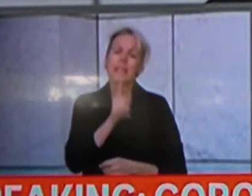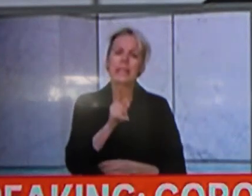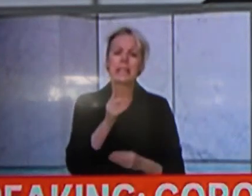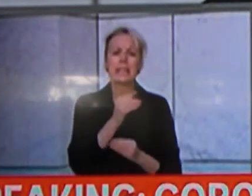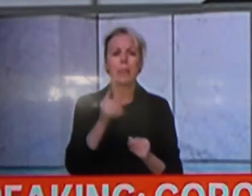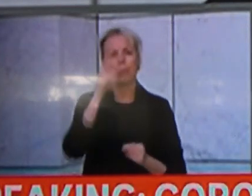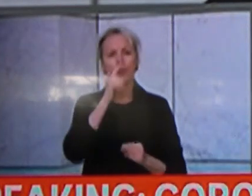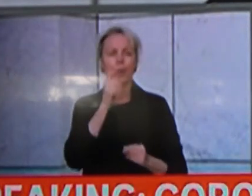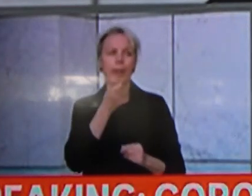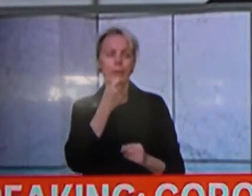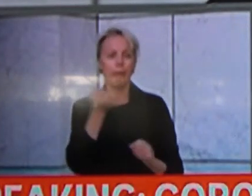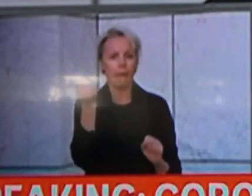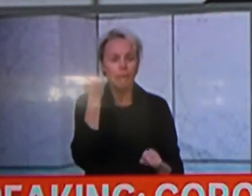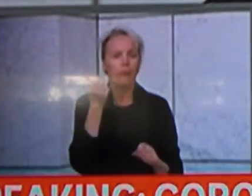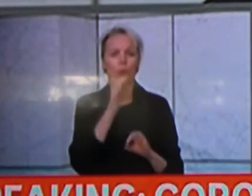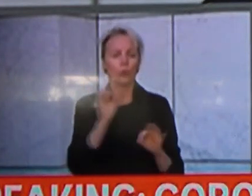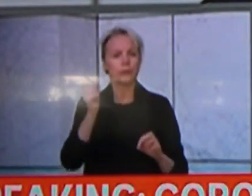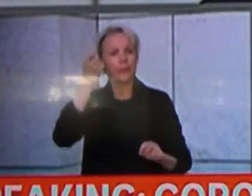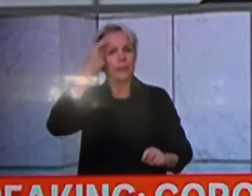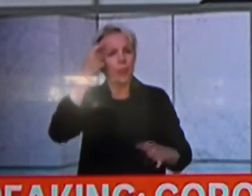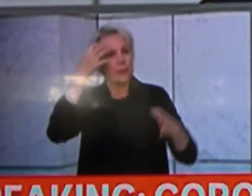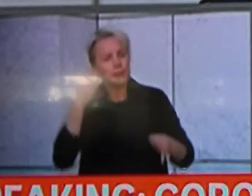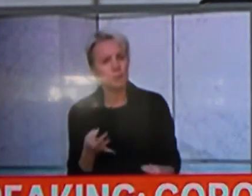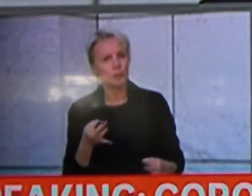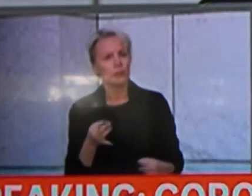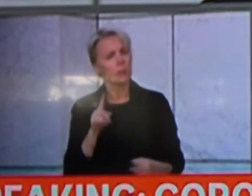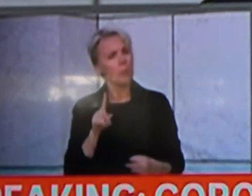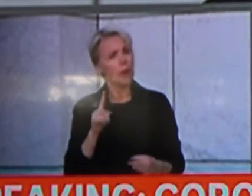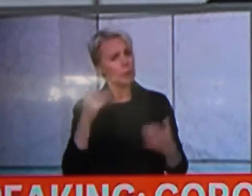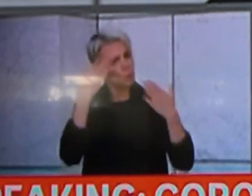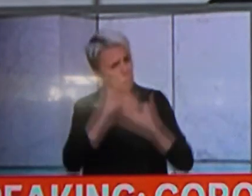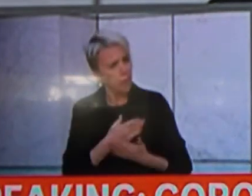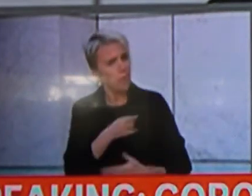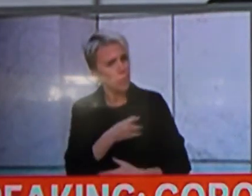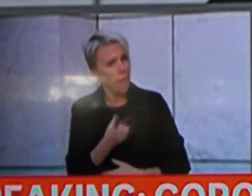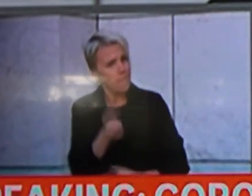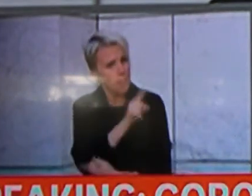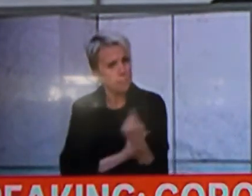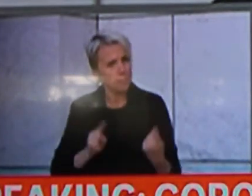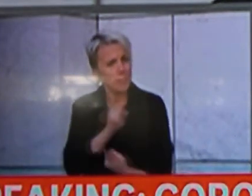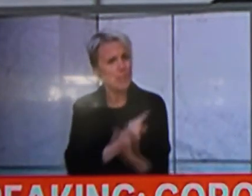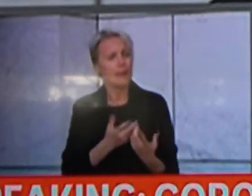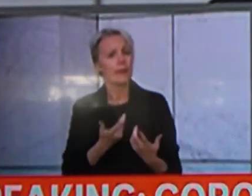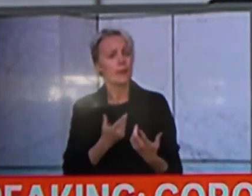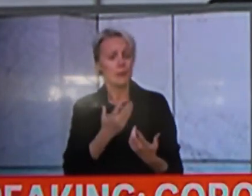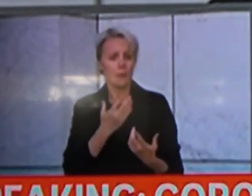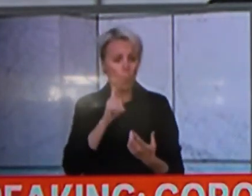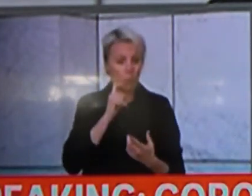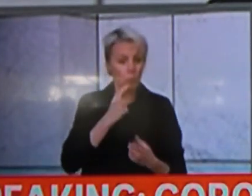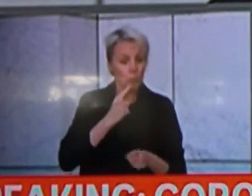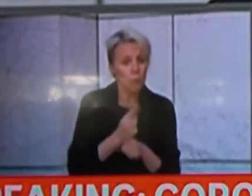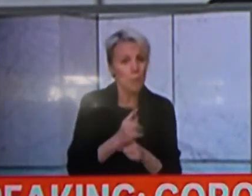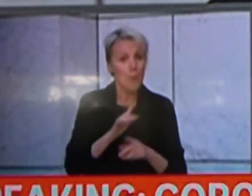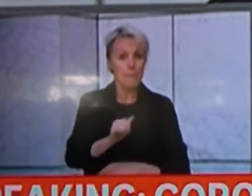lack of common sense. But when it comes to this meeting that you're having tonight in the National Cabinet, what about pubs, clubs and restaurants? Many of